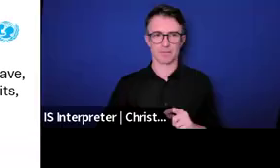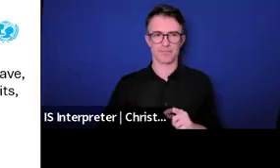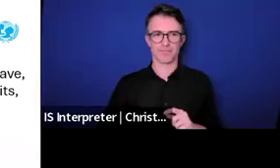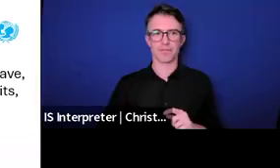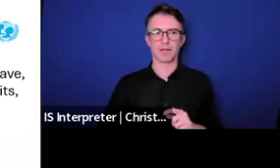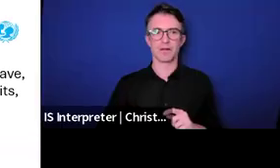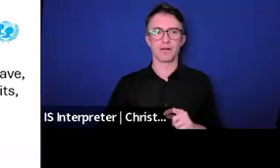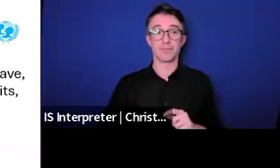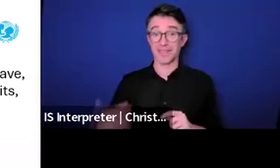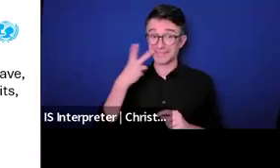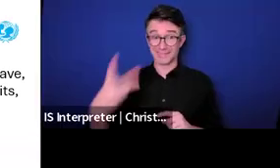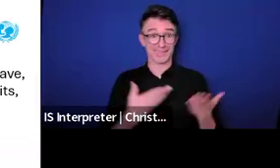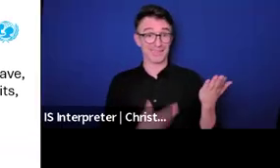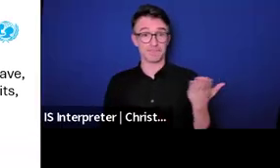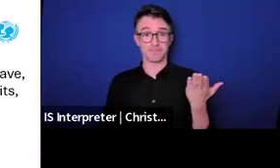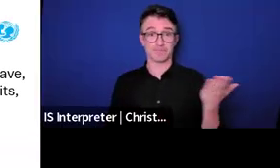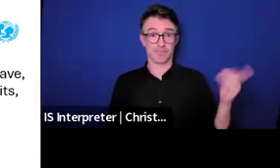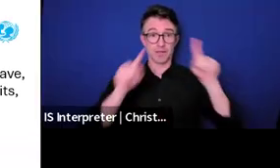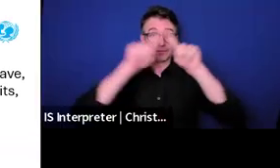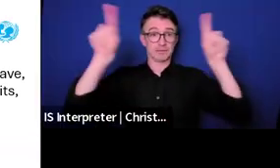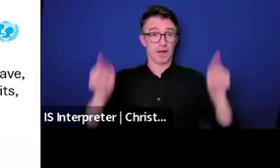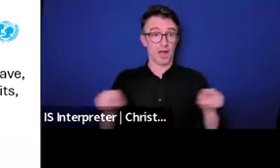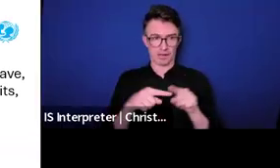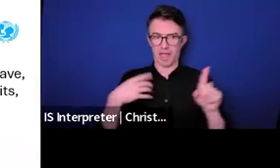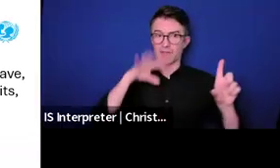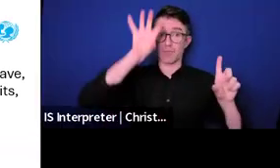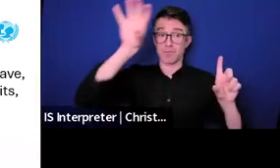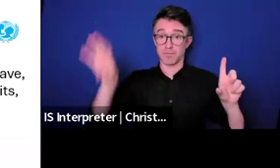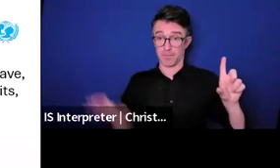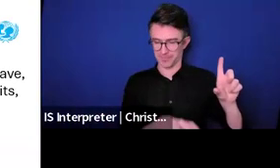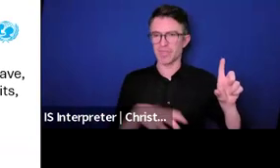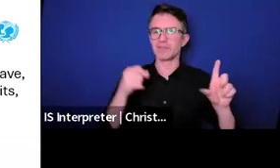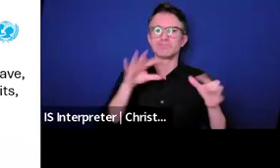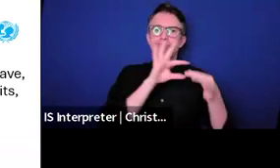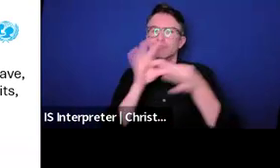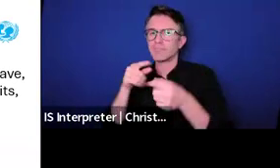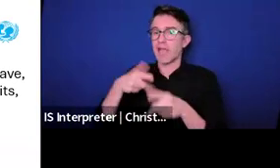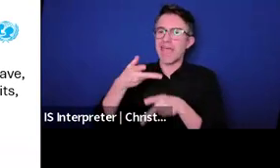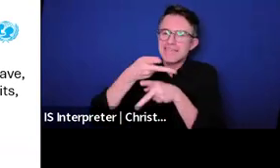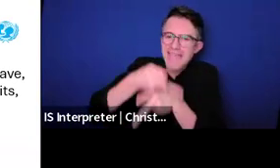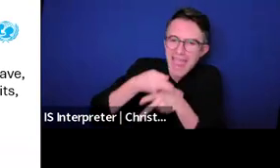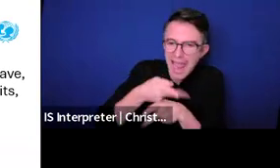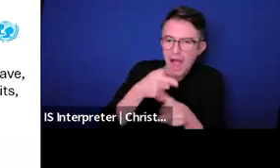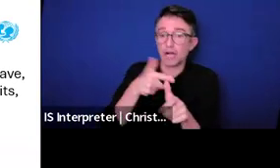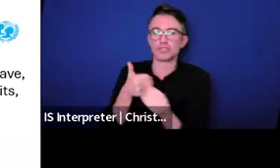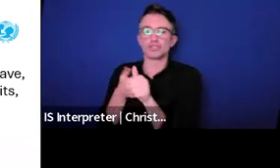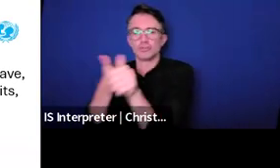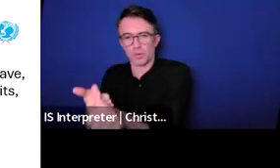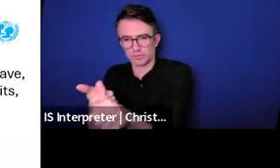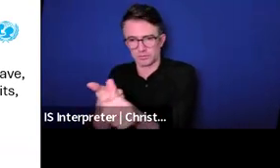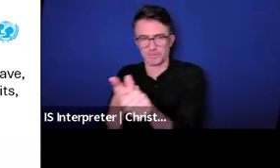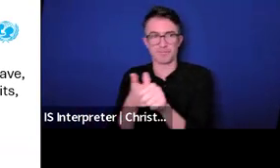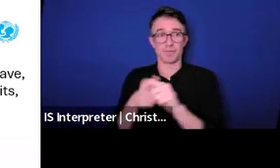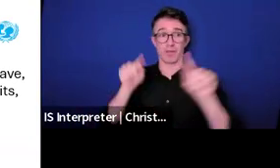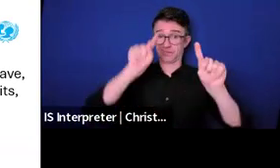and support. So as I mentioned, you will see social protection, social policy sitting there in the center. However, we recognize